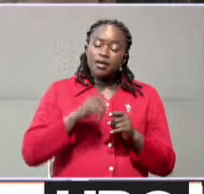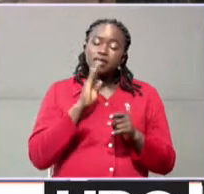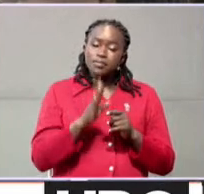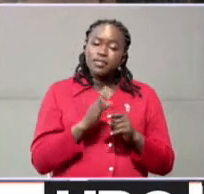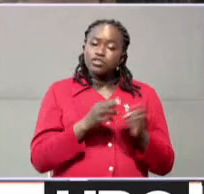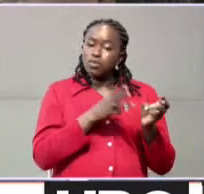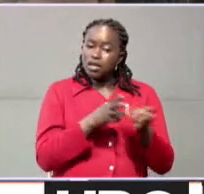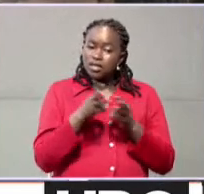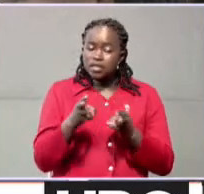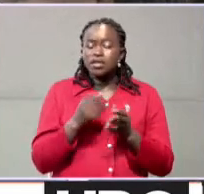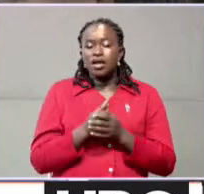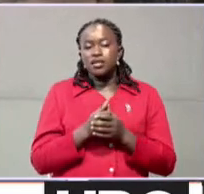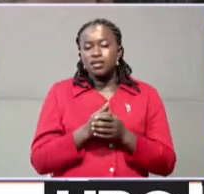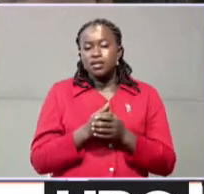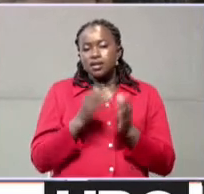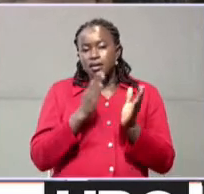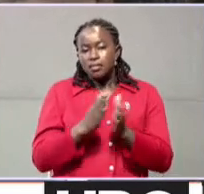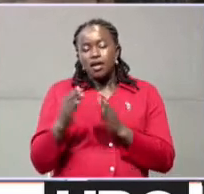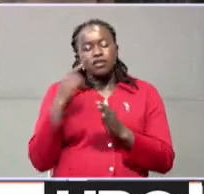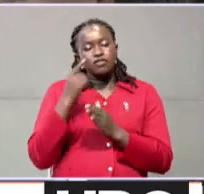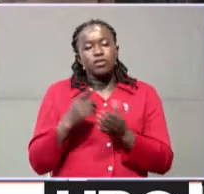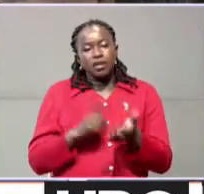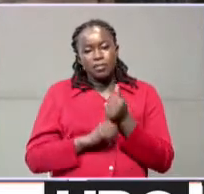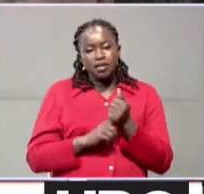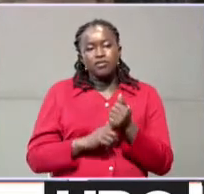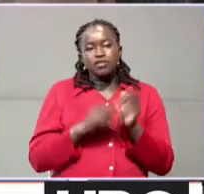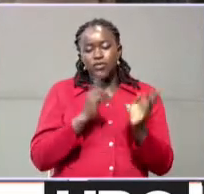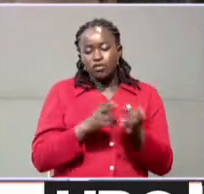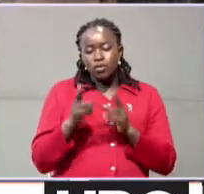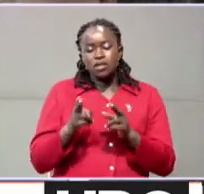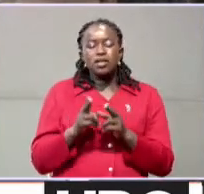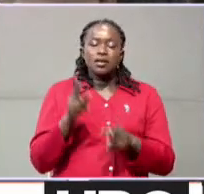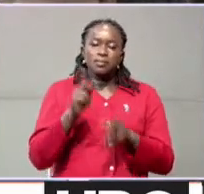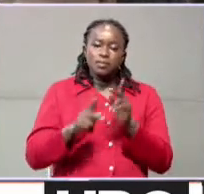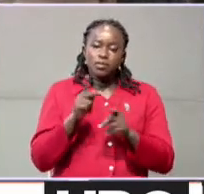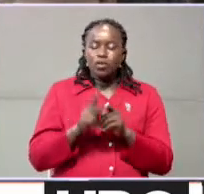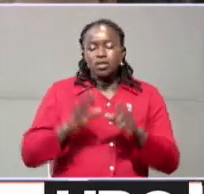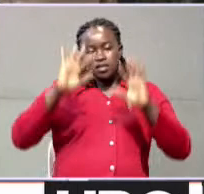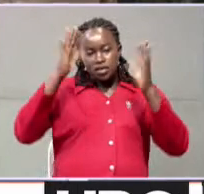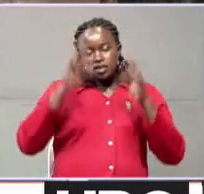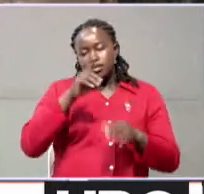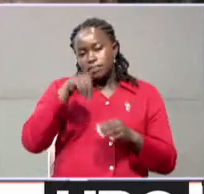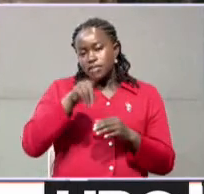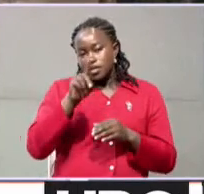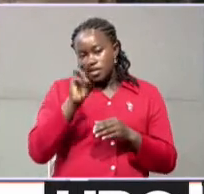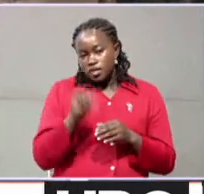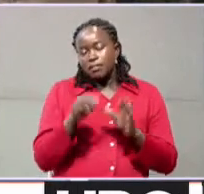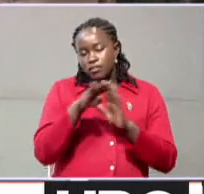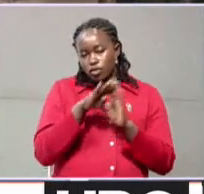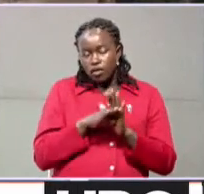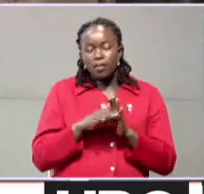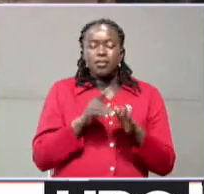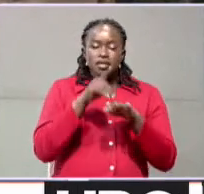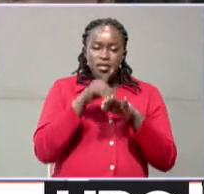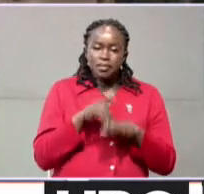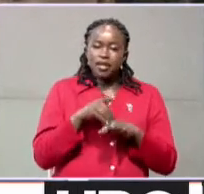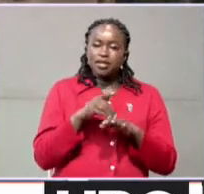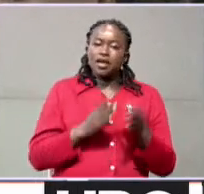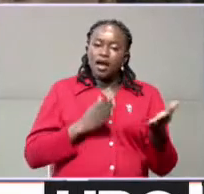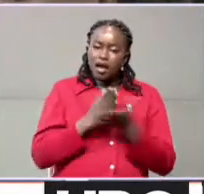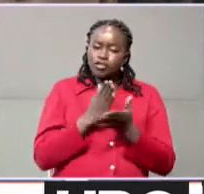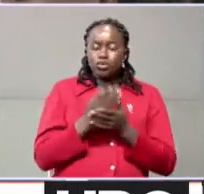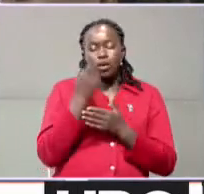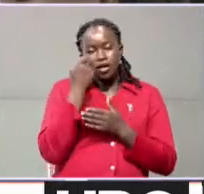strategically be placed for the benefit of the ordinary citizen the success of the pdm interventions will depend on the actual